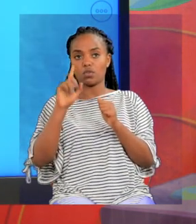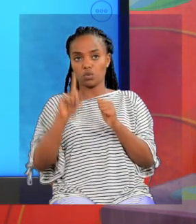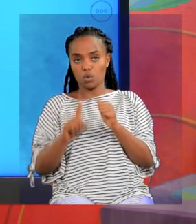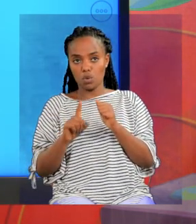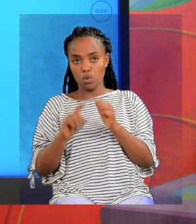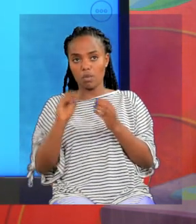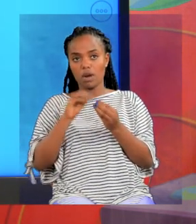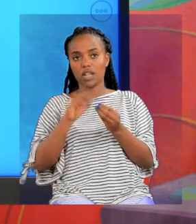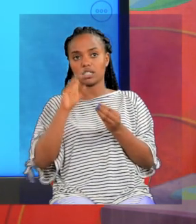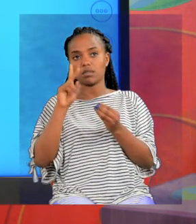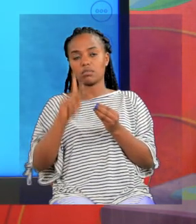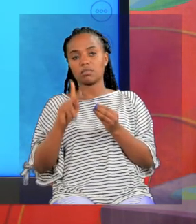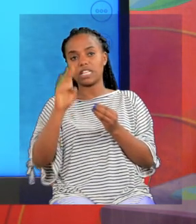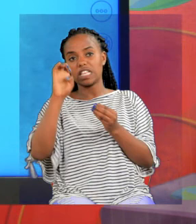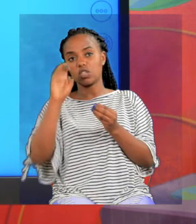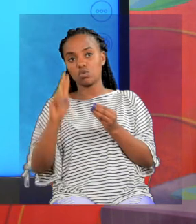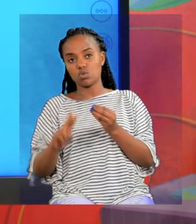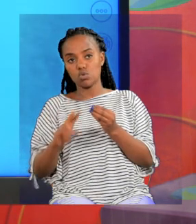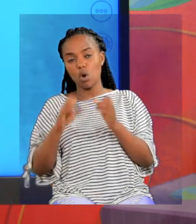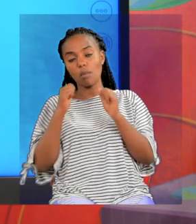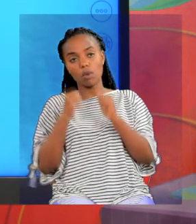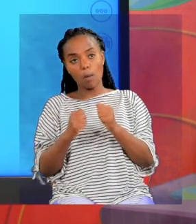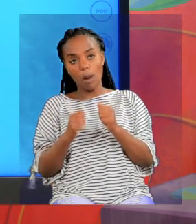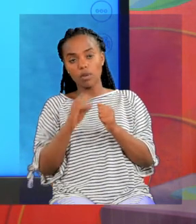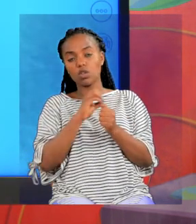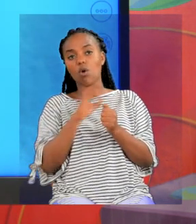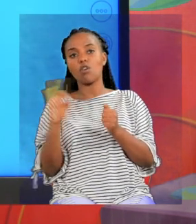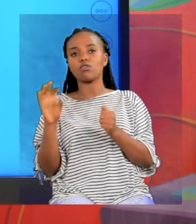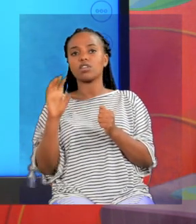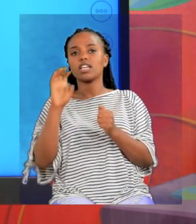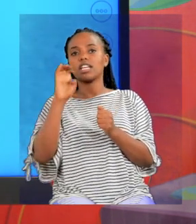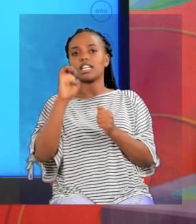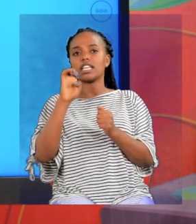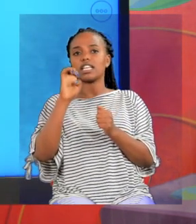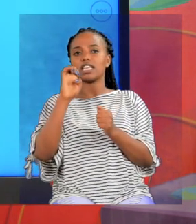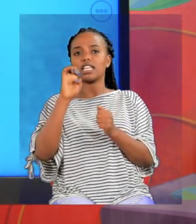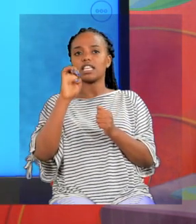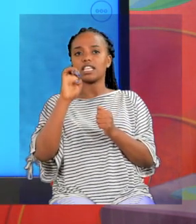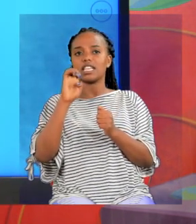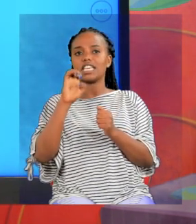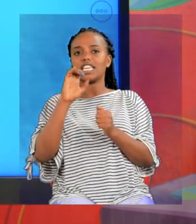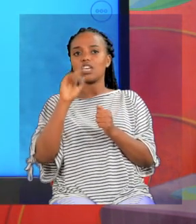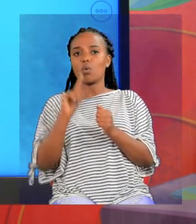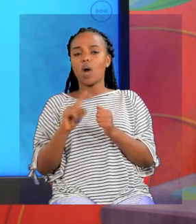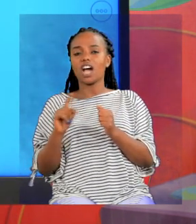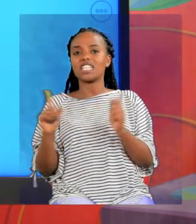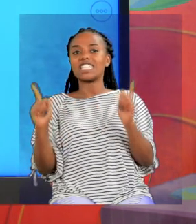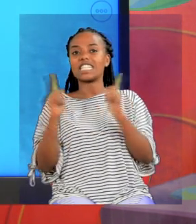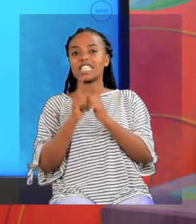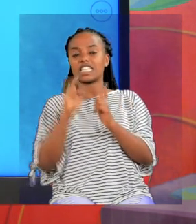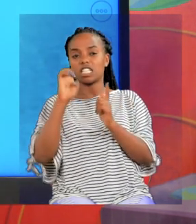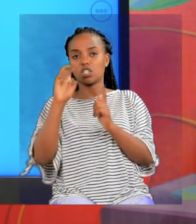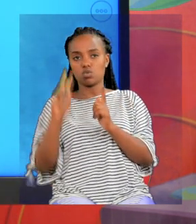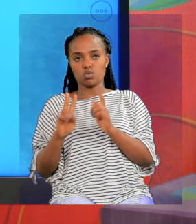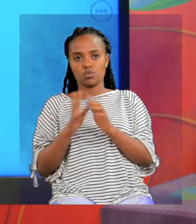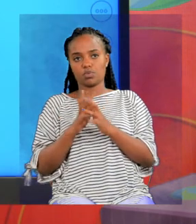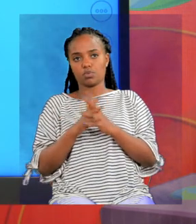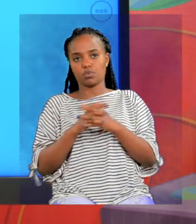probability of event 2 minus probability of E1 intersection E2 or probability of E1 and